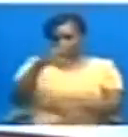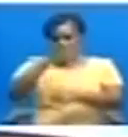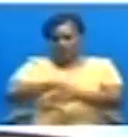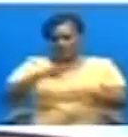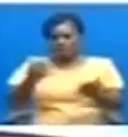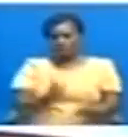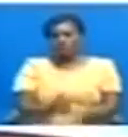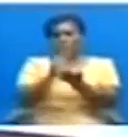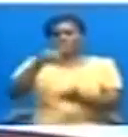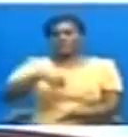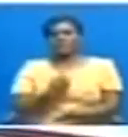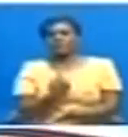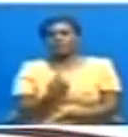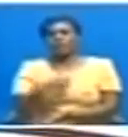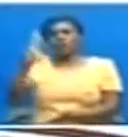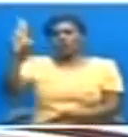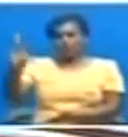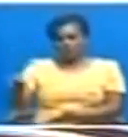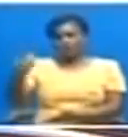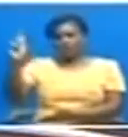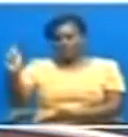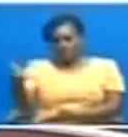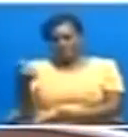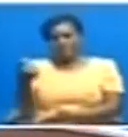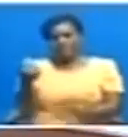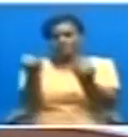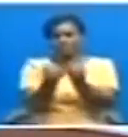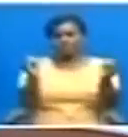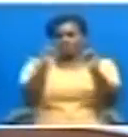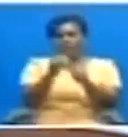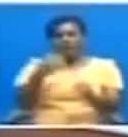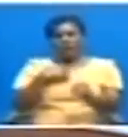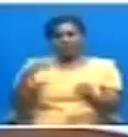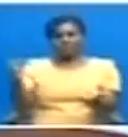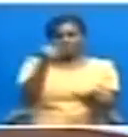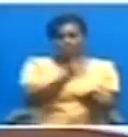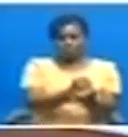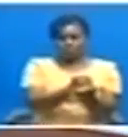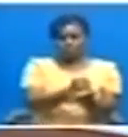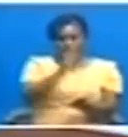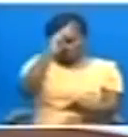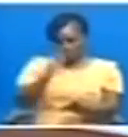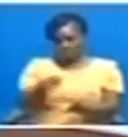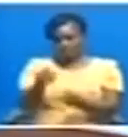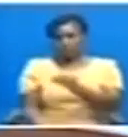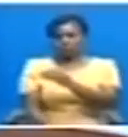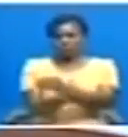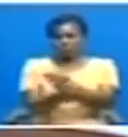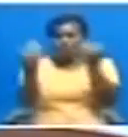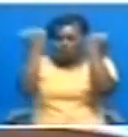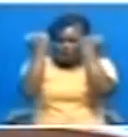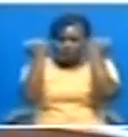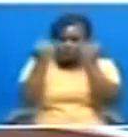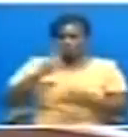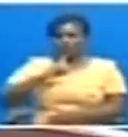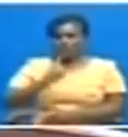za kujitoa. Svets says, no, but Kenyan's institutions have adopted ruling elite impunity to court